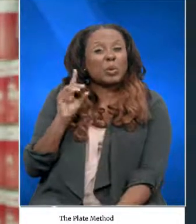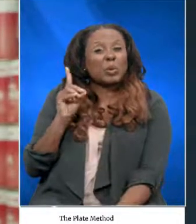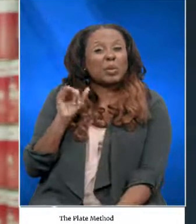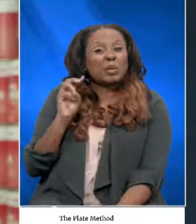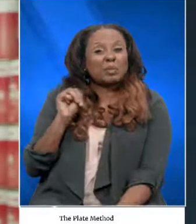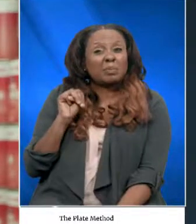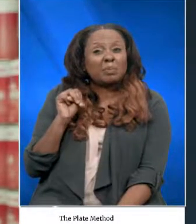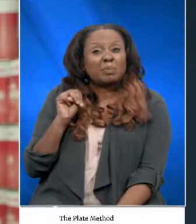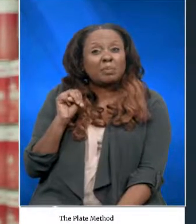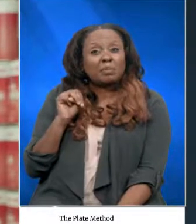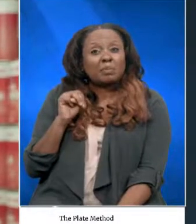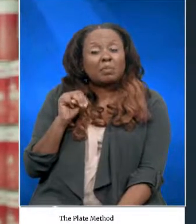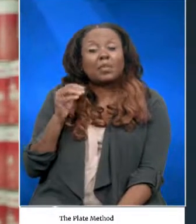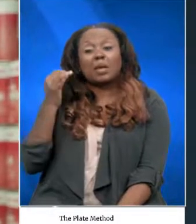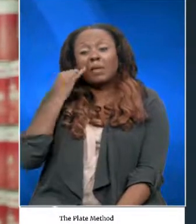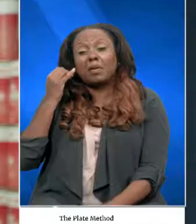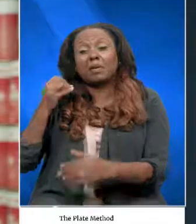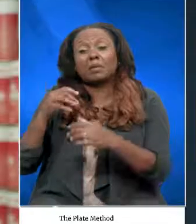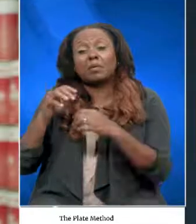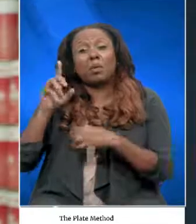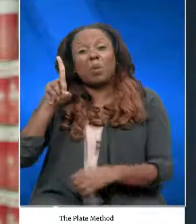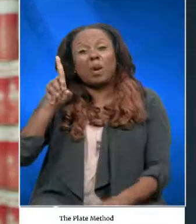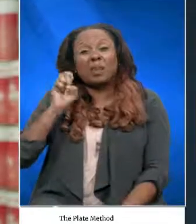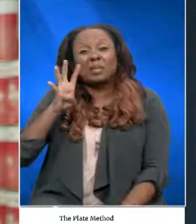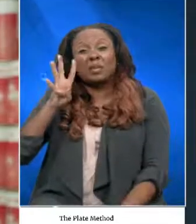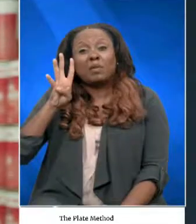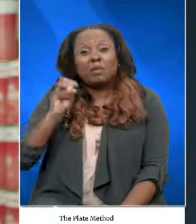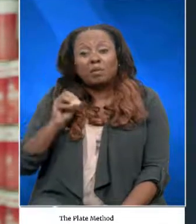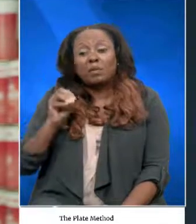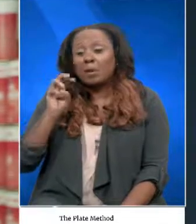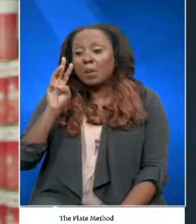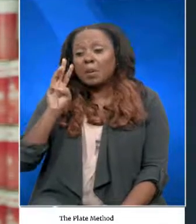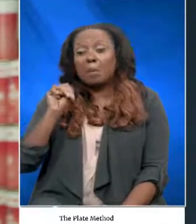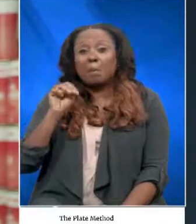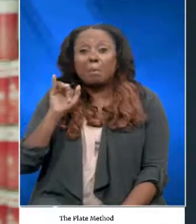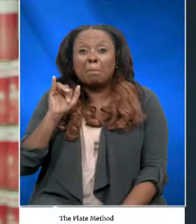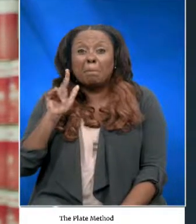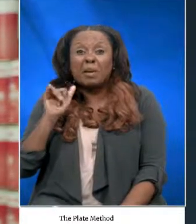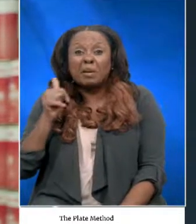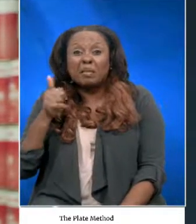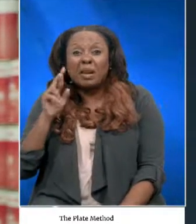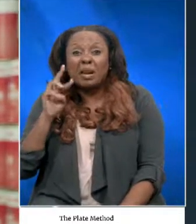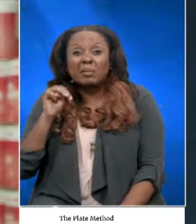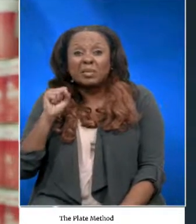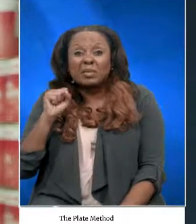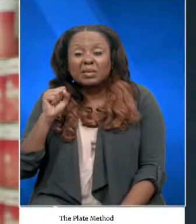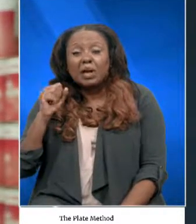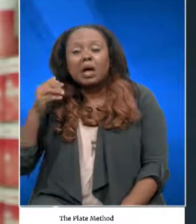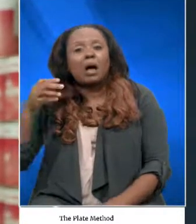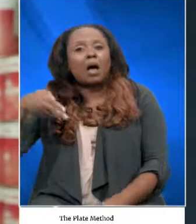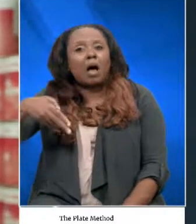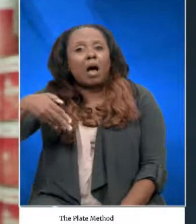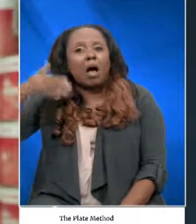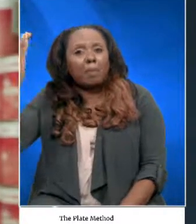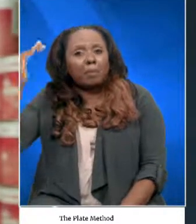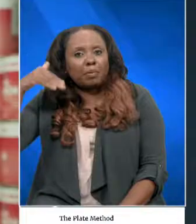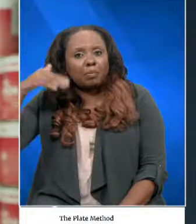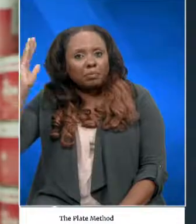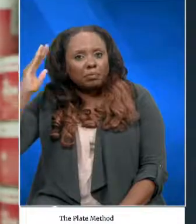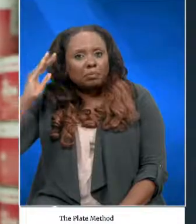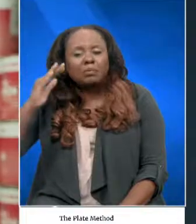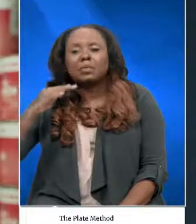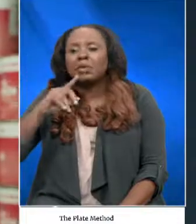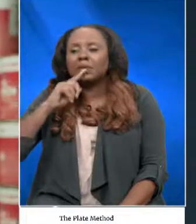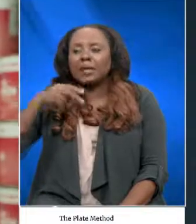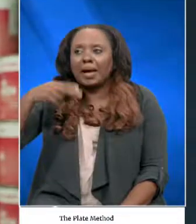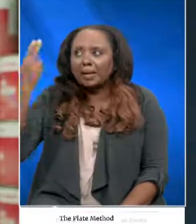140 milligrams or more per portion is high in sodium. So I would say to watch your amount of salt in the sardine. There's 93 milligrams